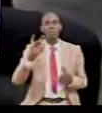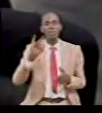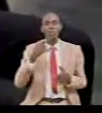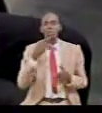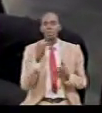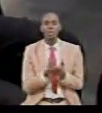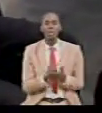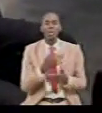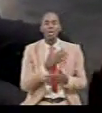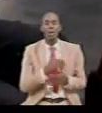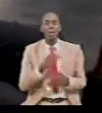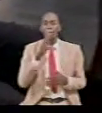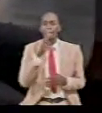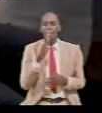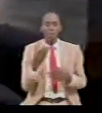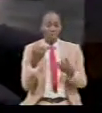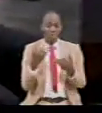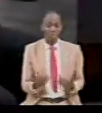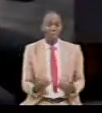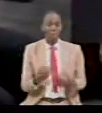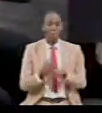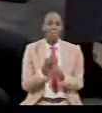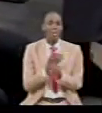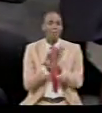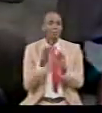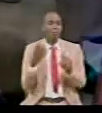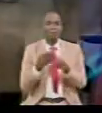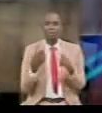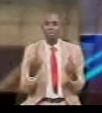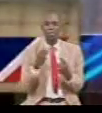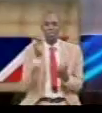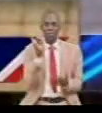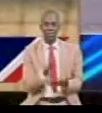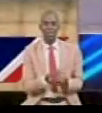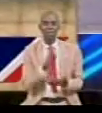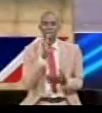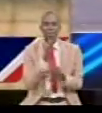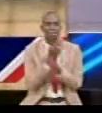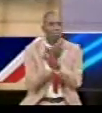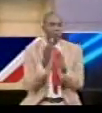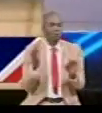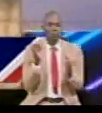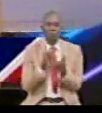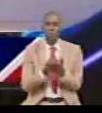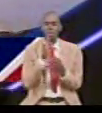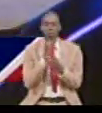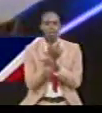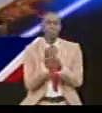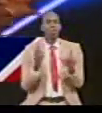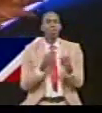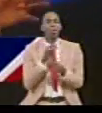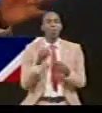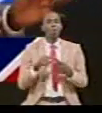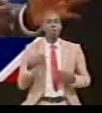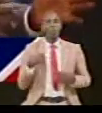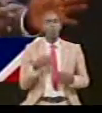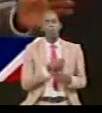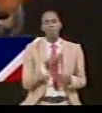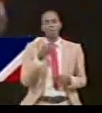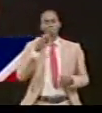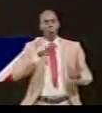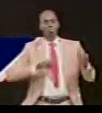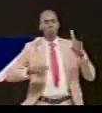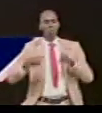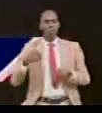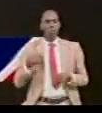then made free from sin. That's the freedom. That's the liberty. When we say we have liberty, stand